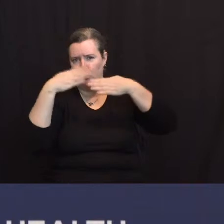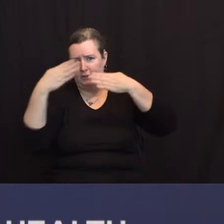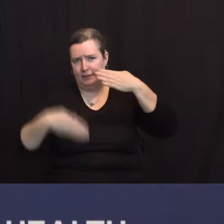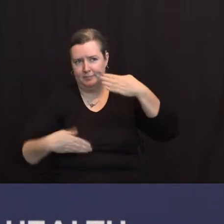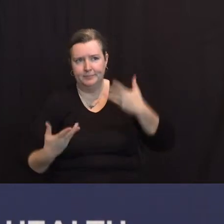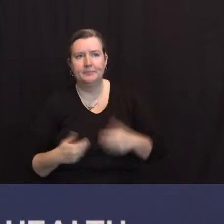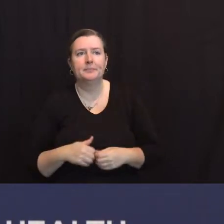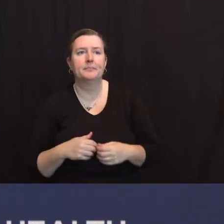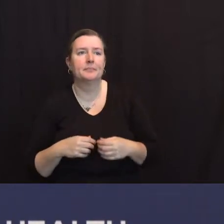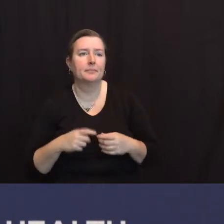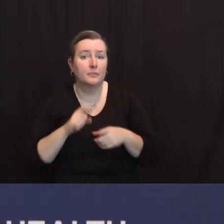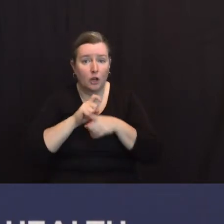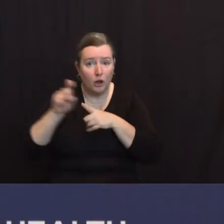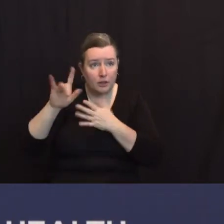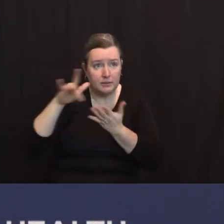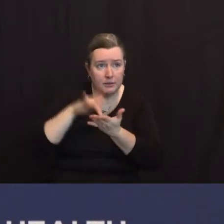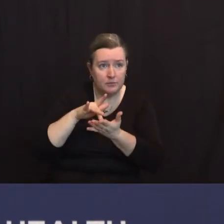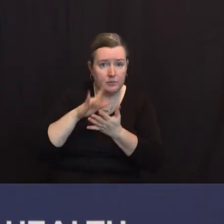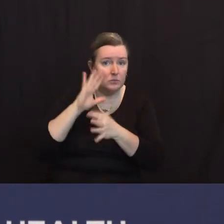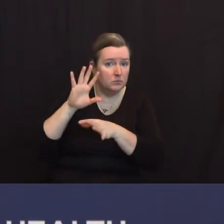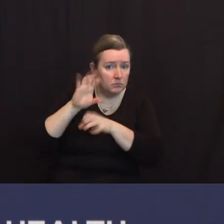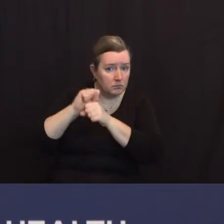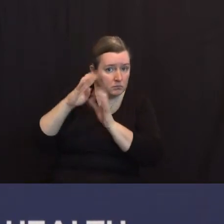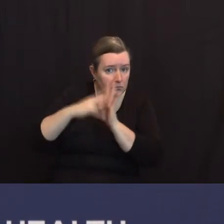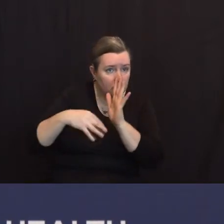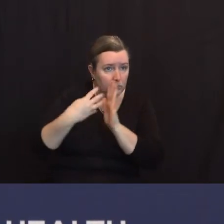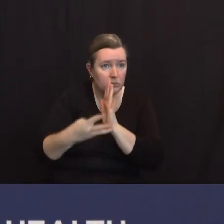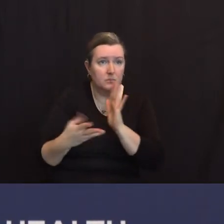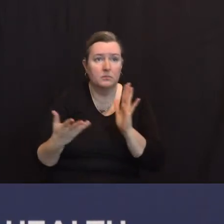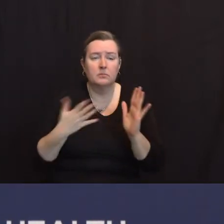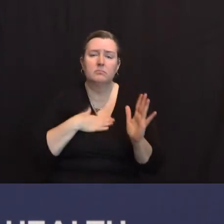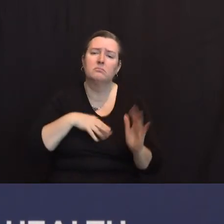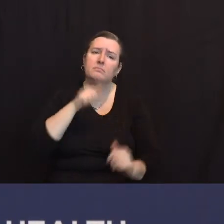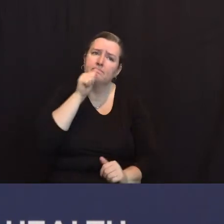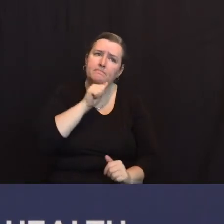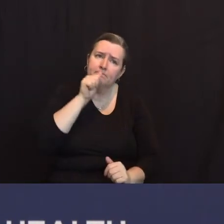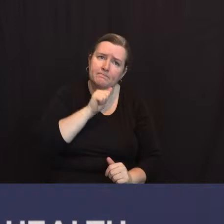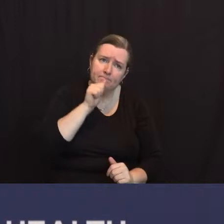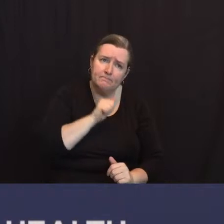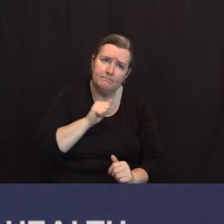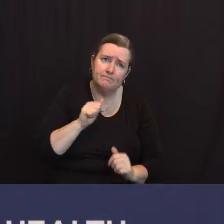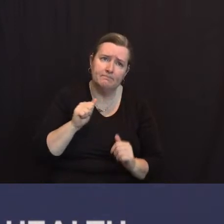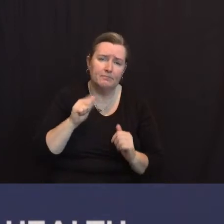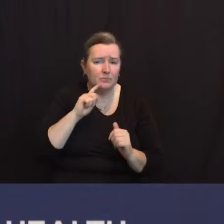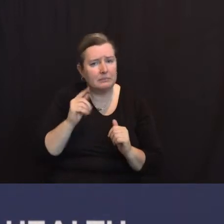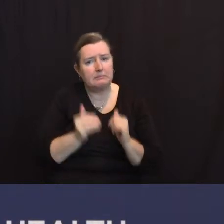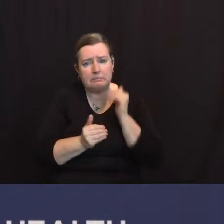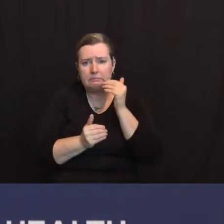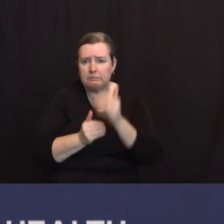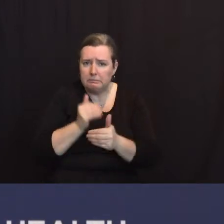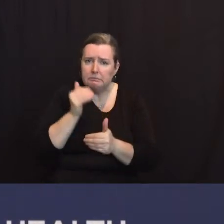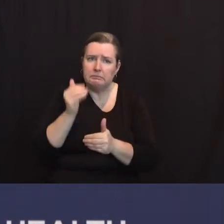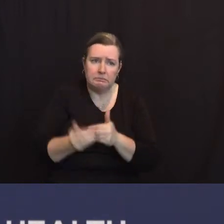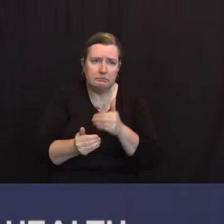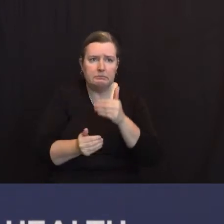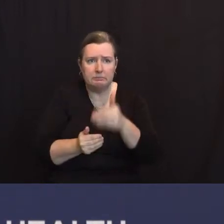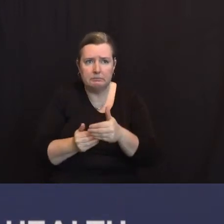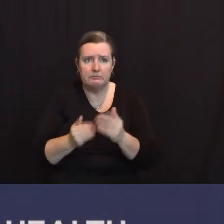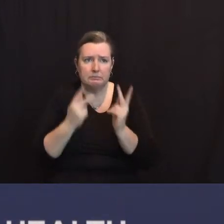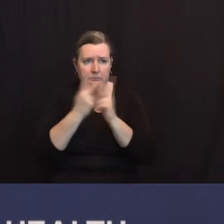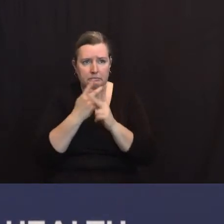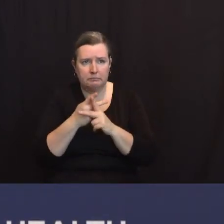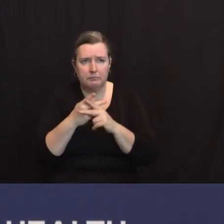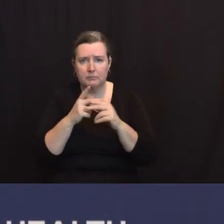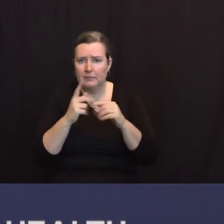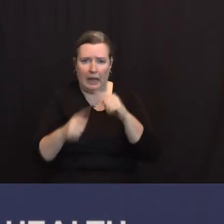patience because we're going to be in a sort of, I wouldn't say baby step, but incremental mode over the next number of weeks, and then it's going to pop in a big